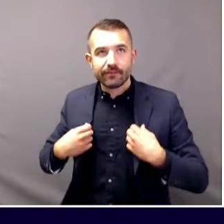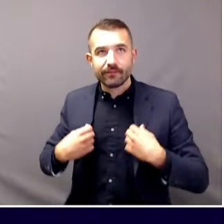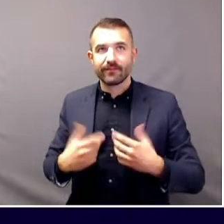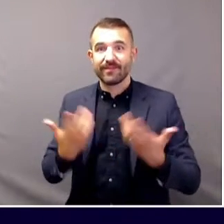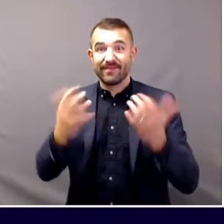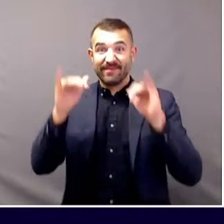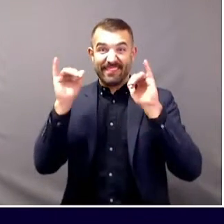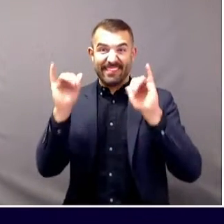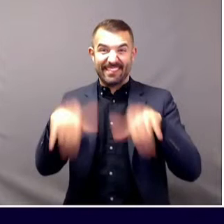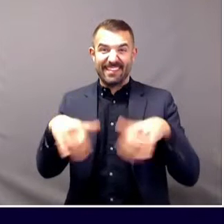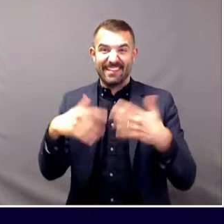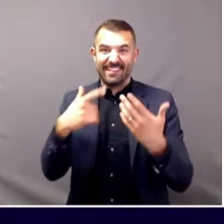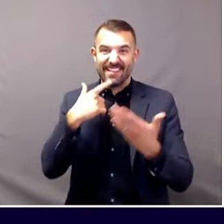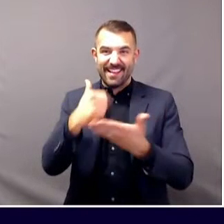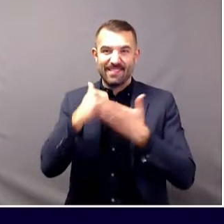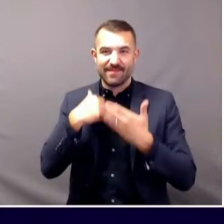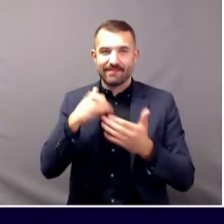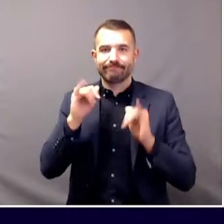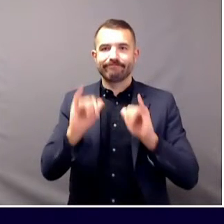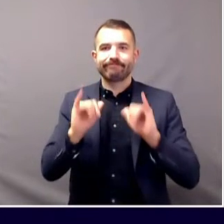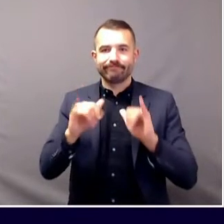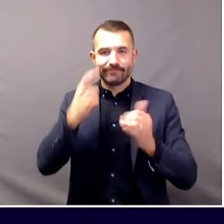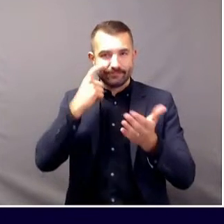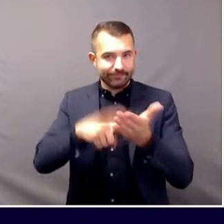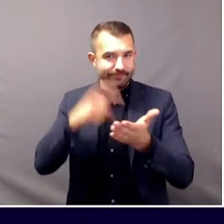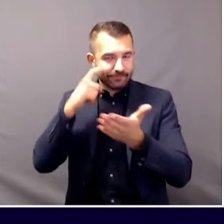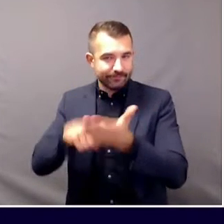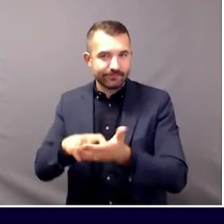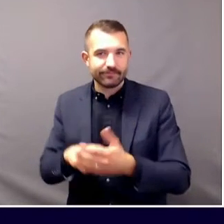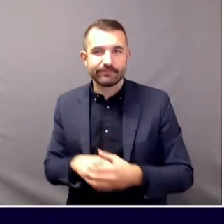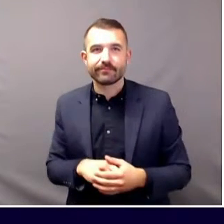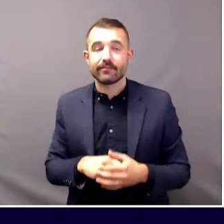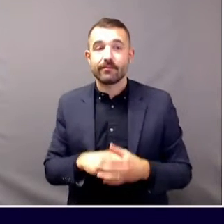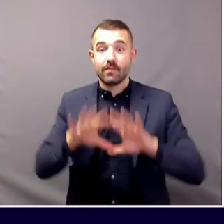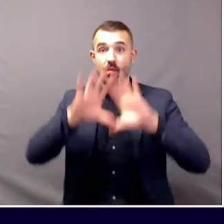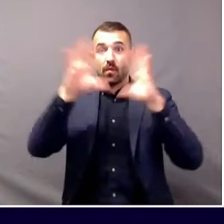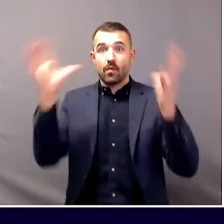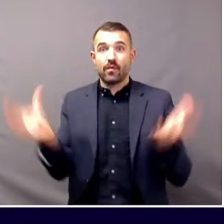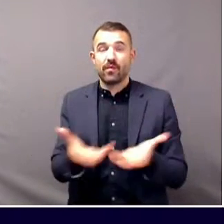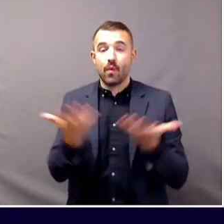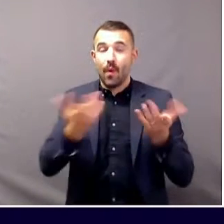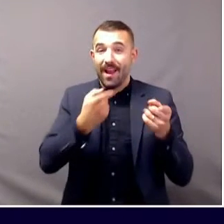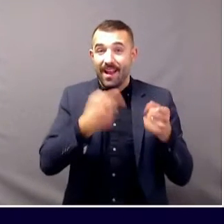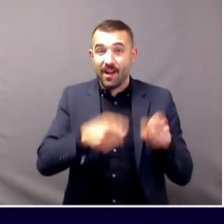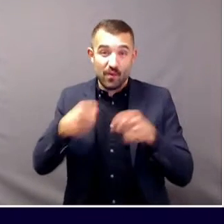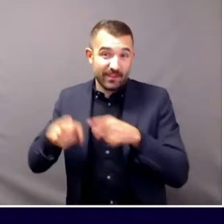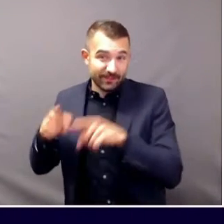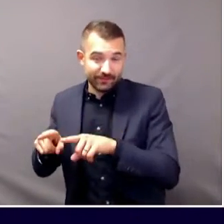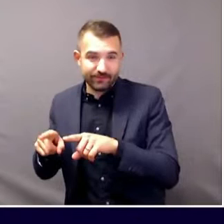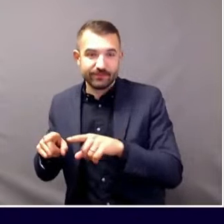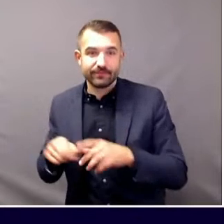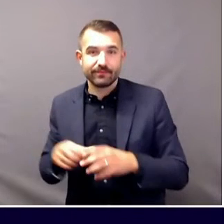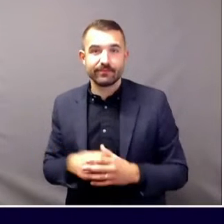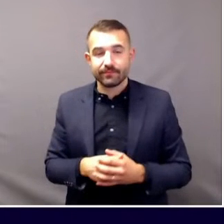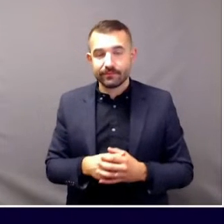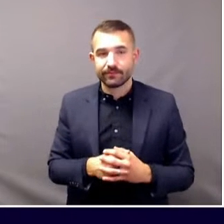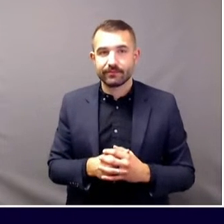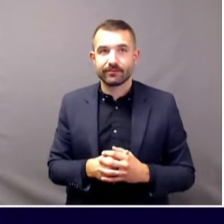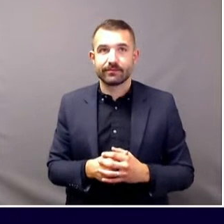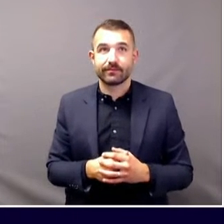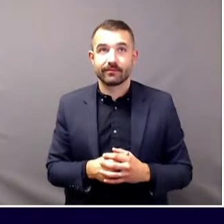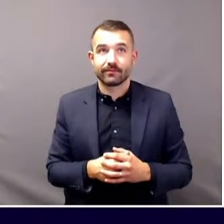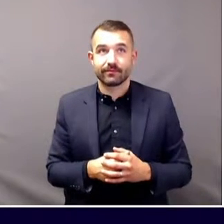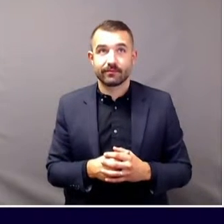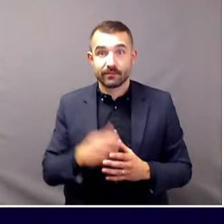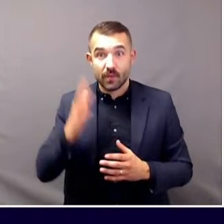sense of where cases are coming from. That doesn't mean it won't ever be tied to an outbreak. I